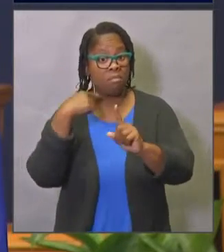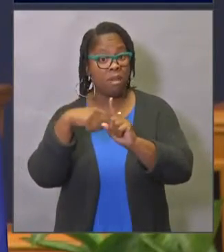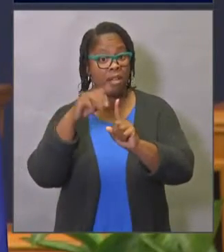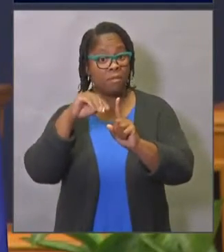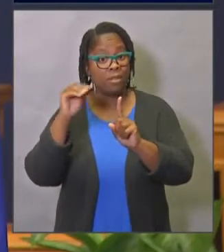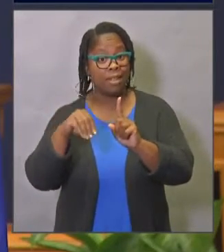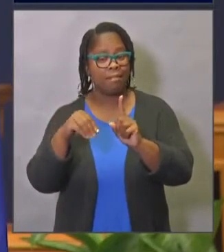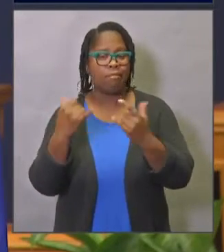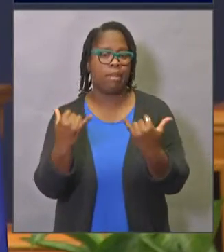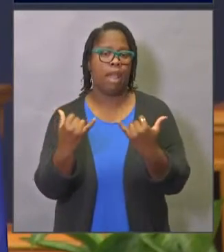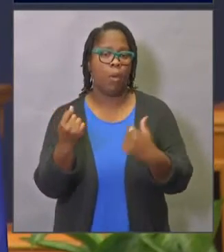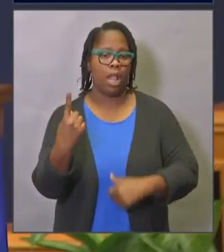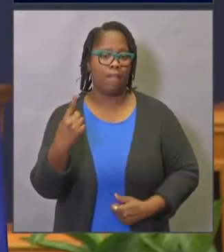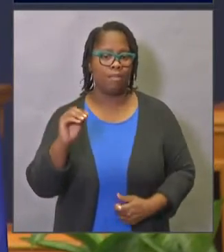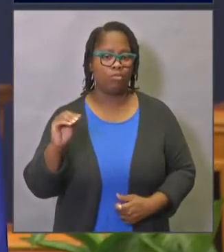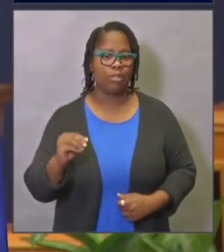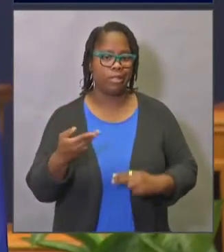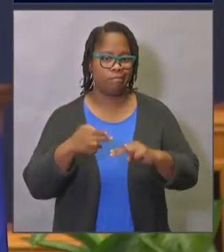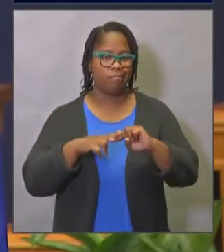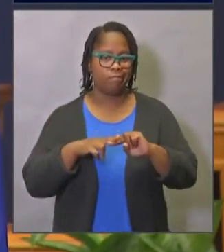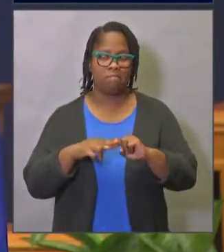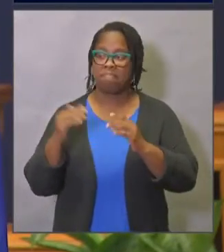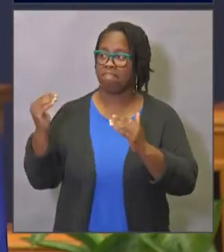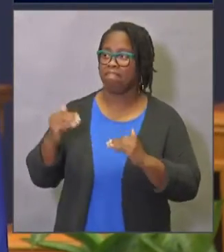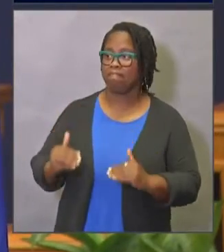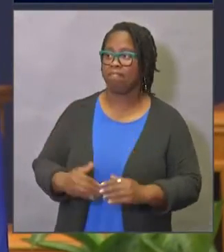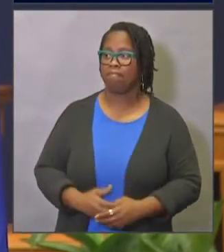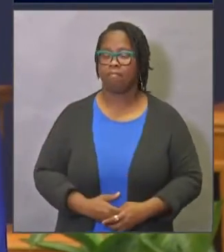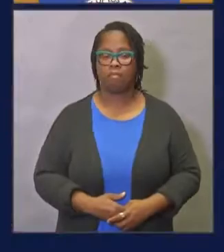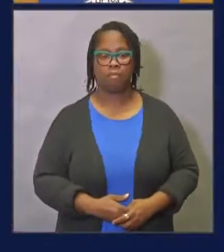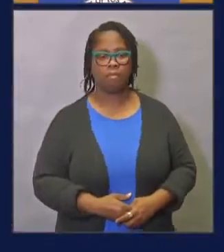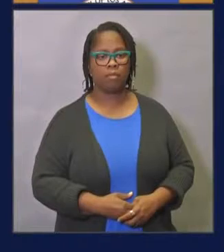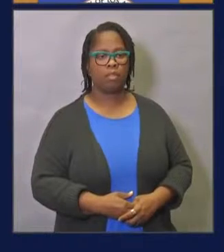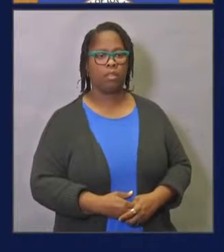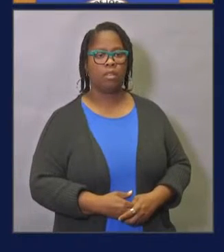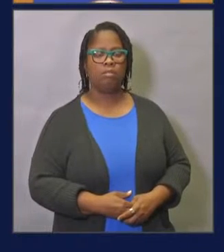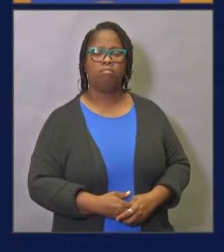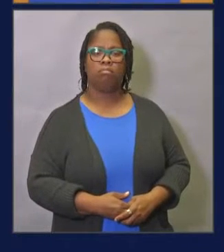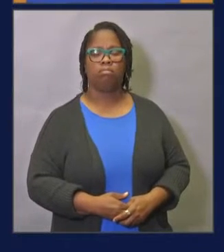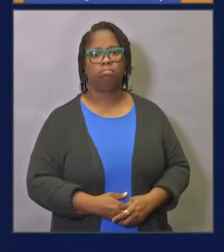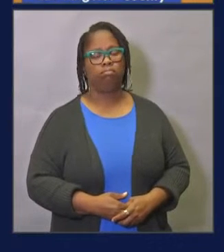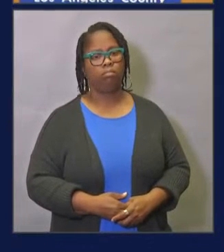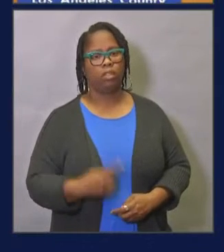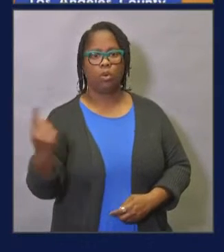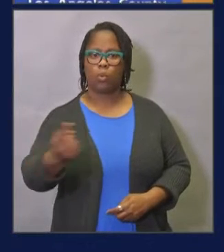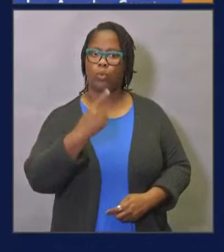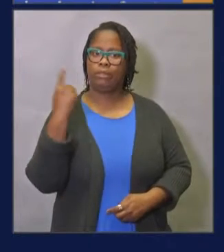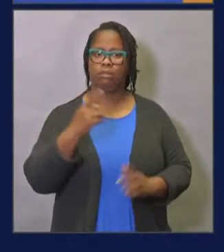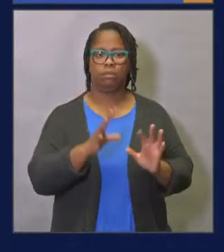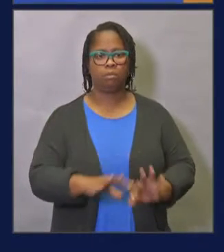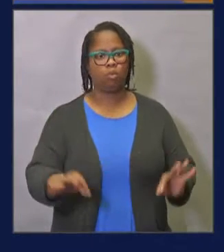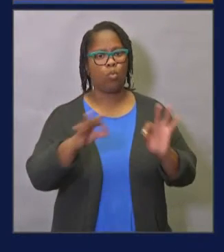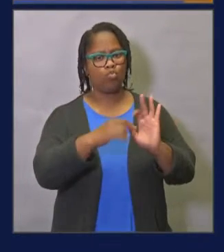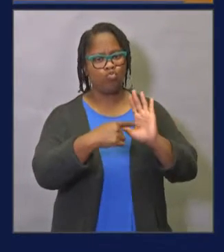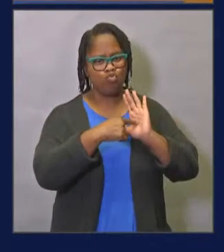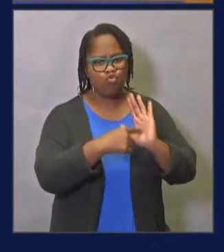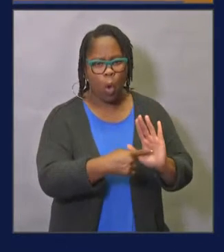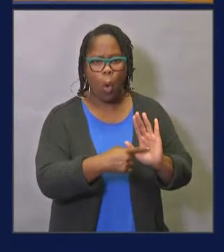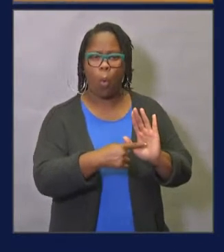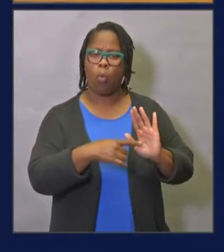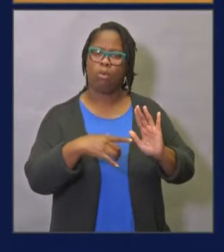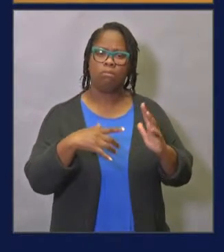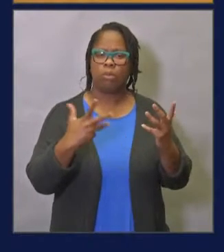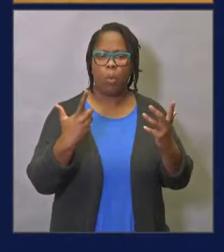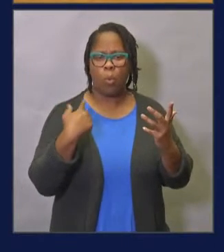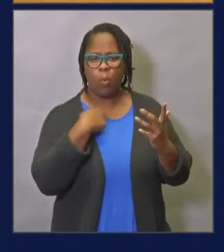is 11%. I'll take the next slide. It's always important that we share the metrics we're monitoring to